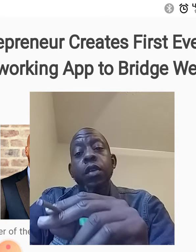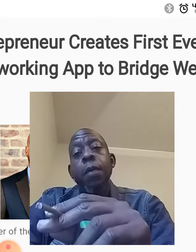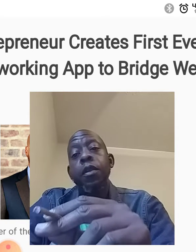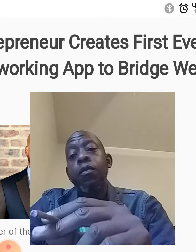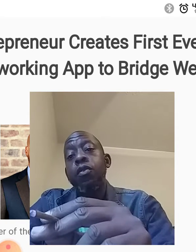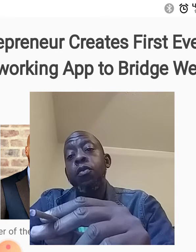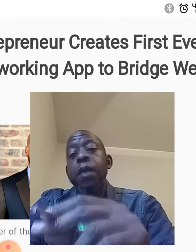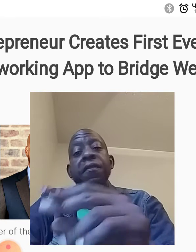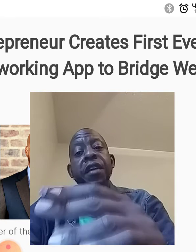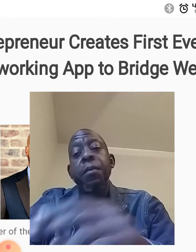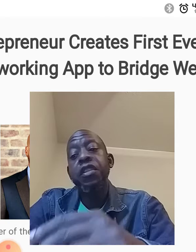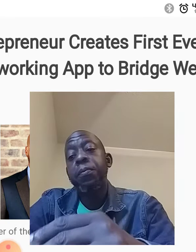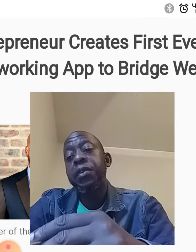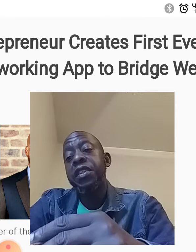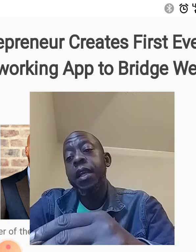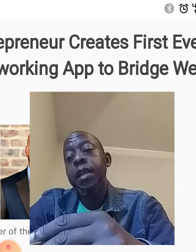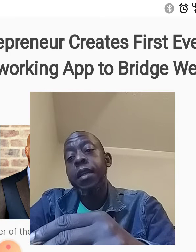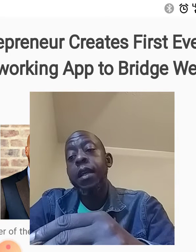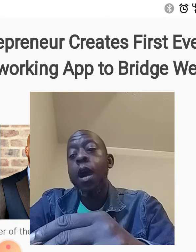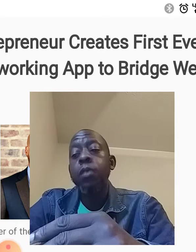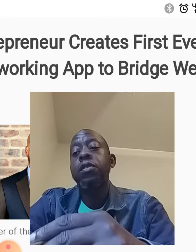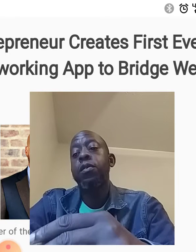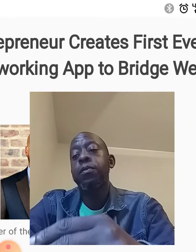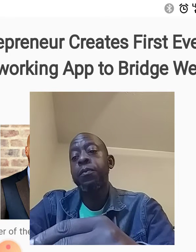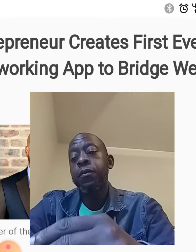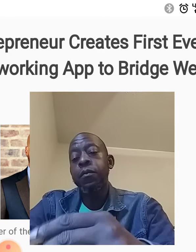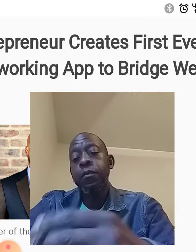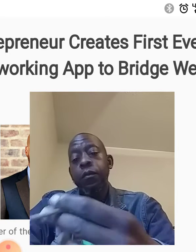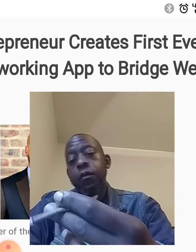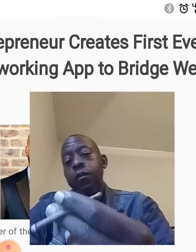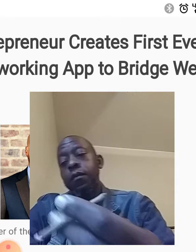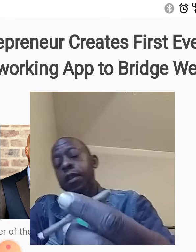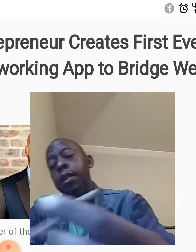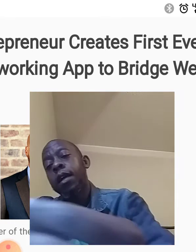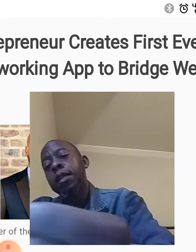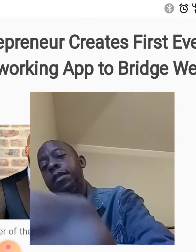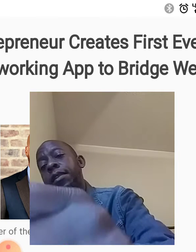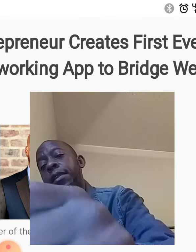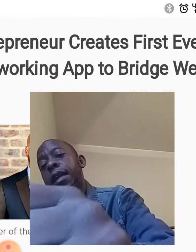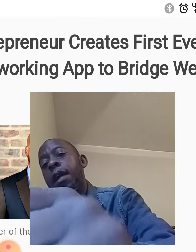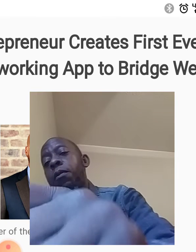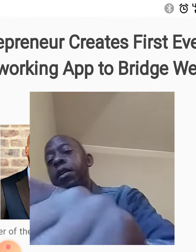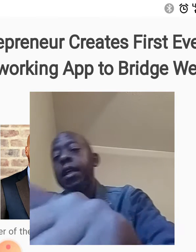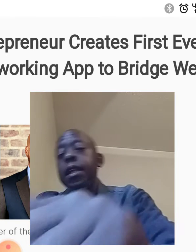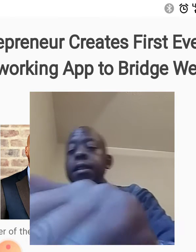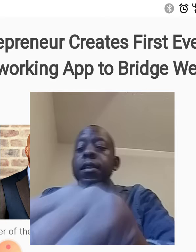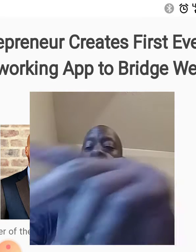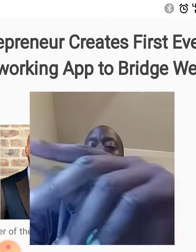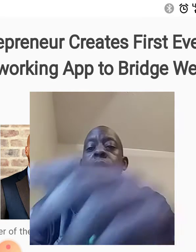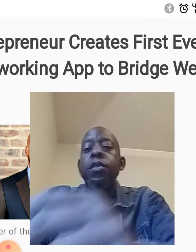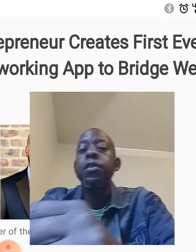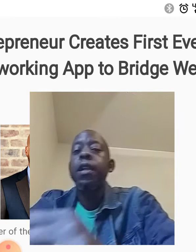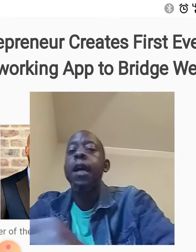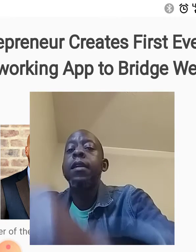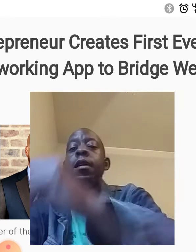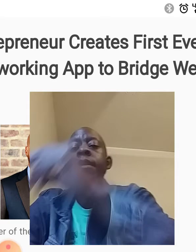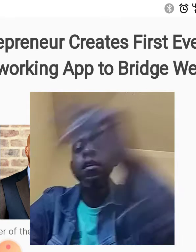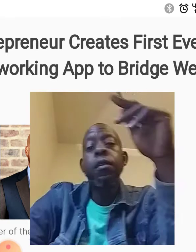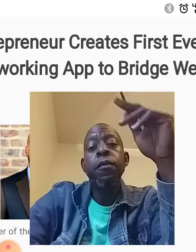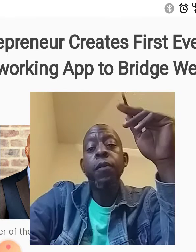as you come in the room. I very much appreciate that also. Now, today I want to get into an article that